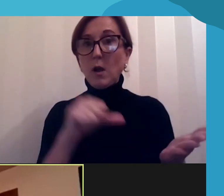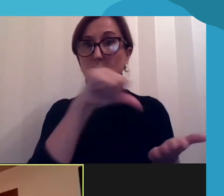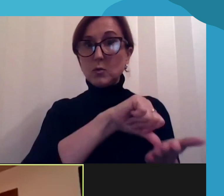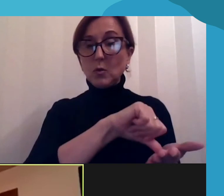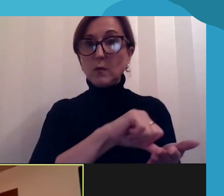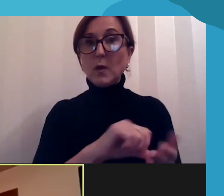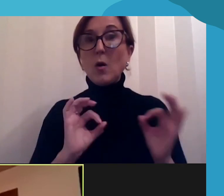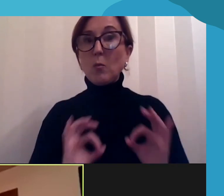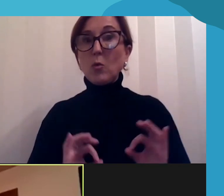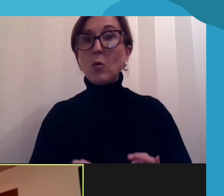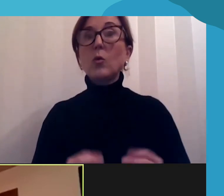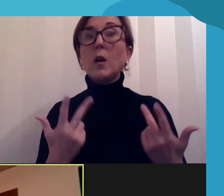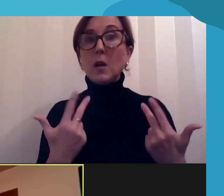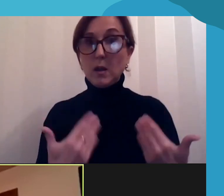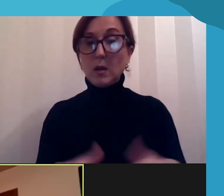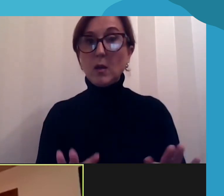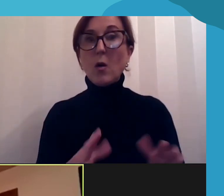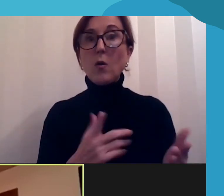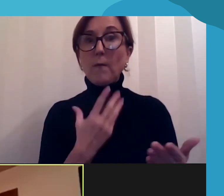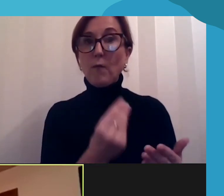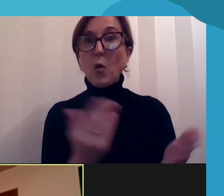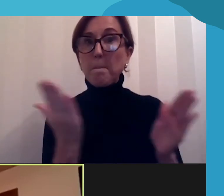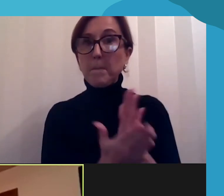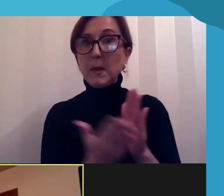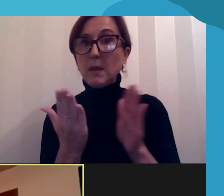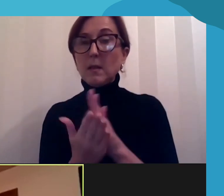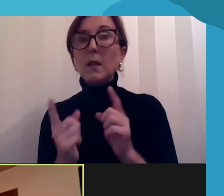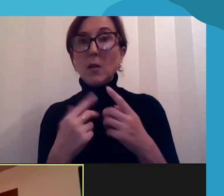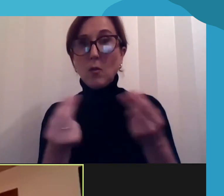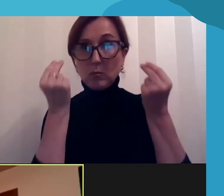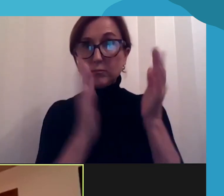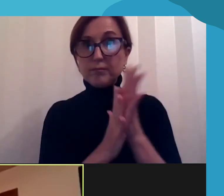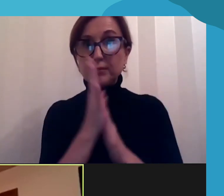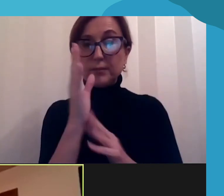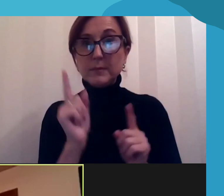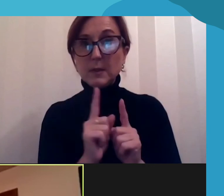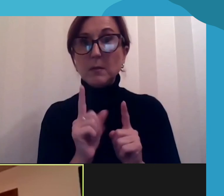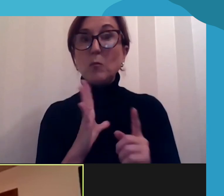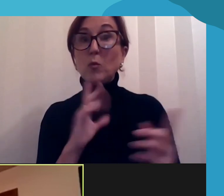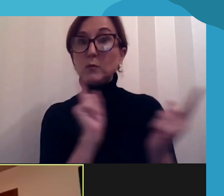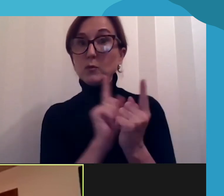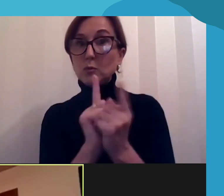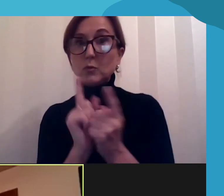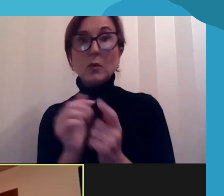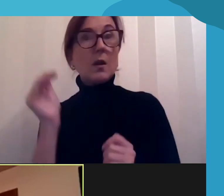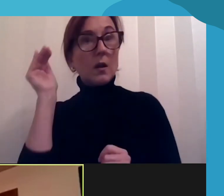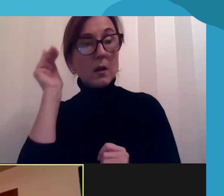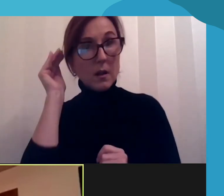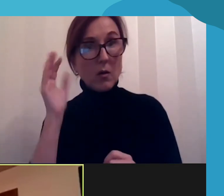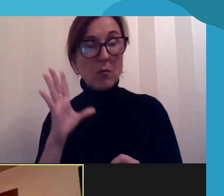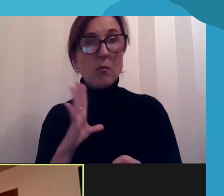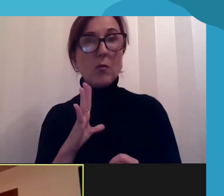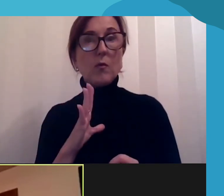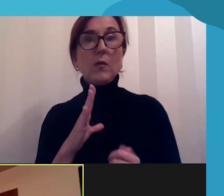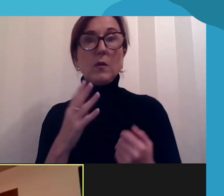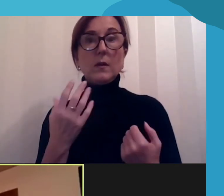court representatives that partake in this case, as well as higher prosecutors.